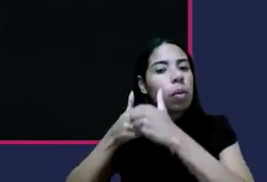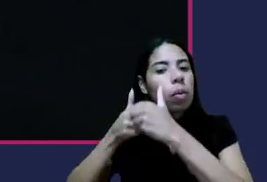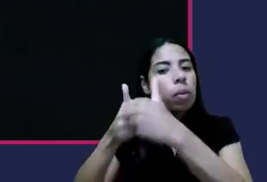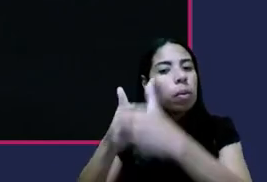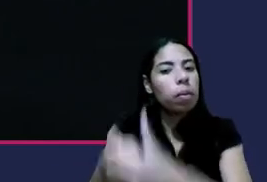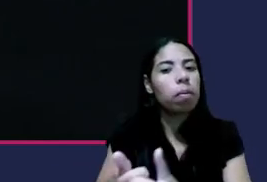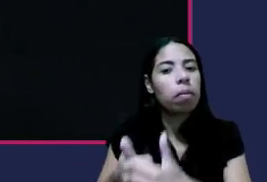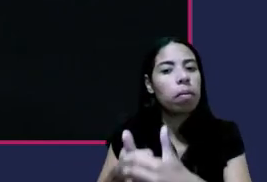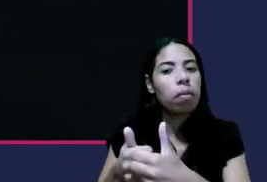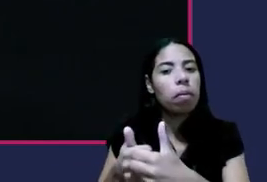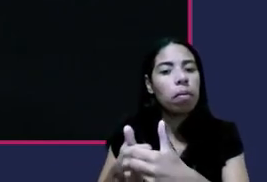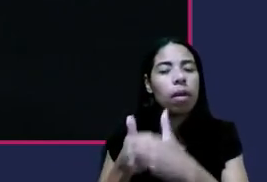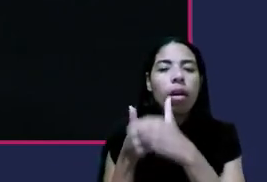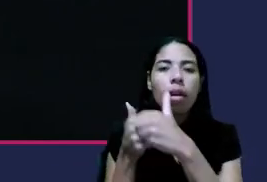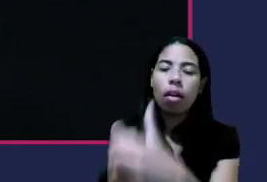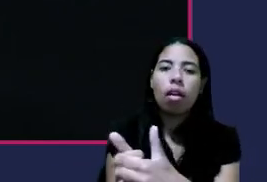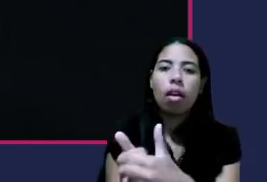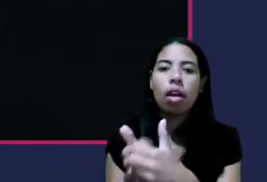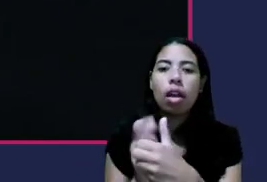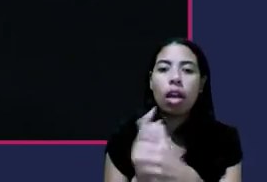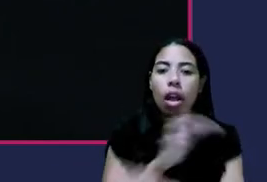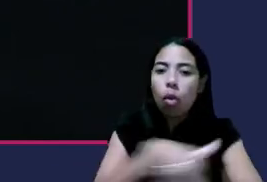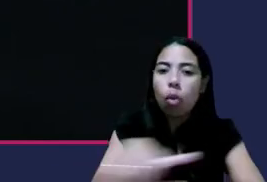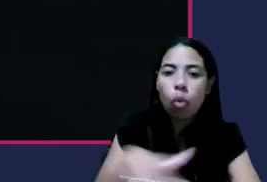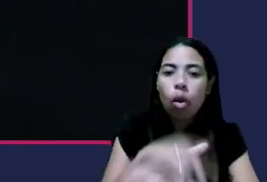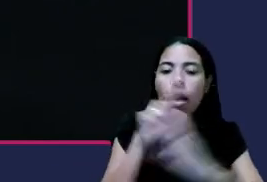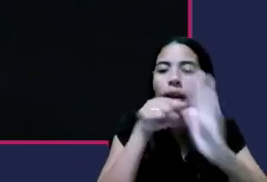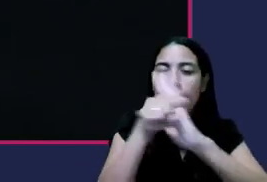its approval in the Senate